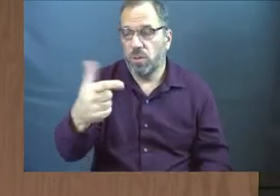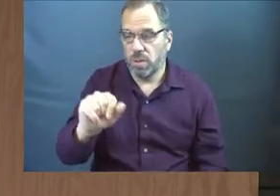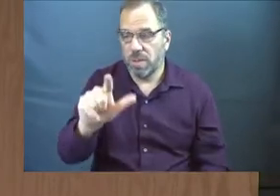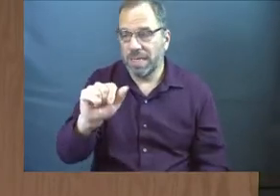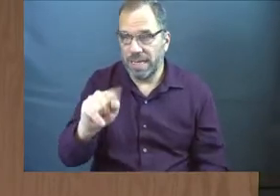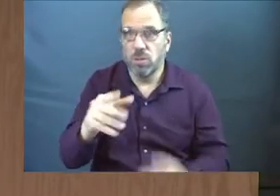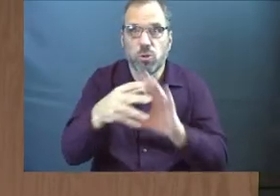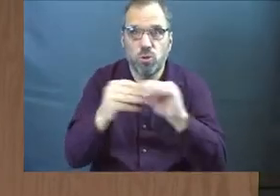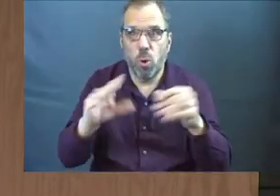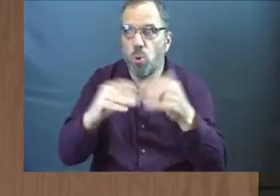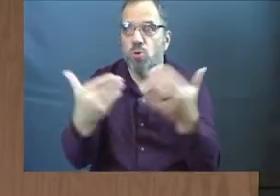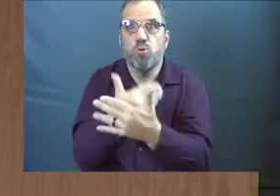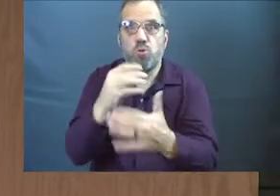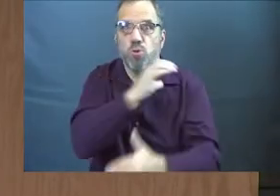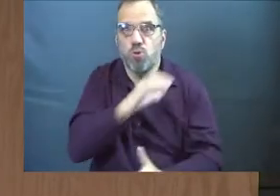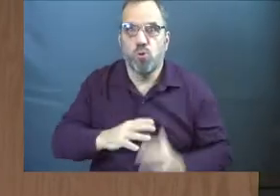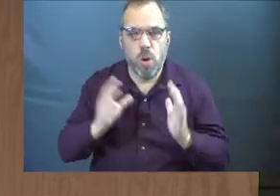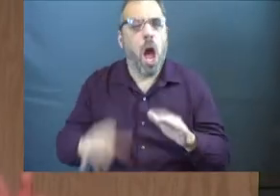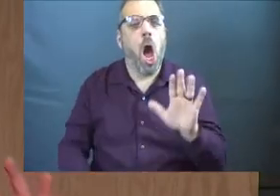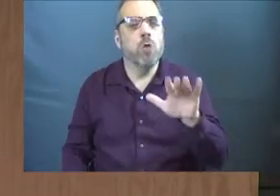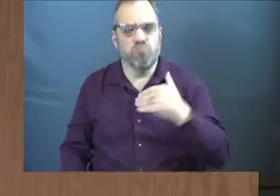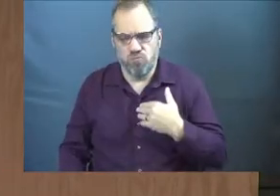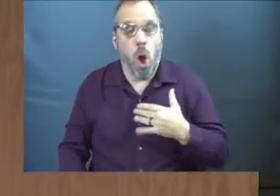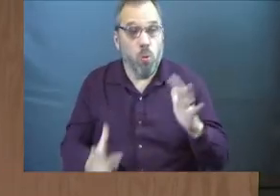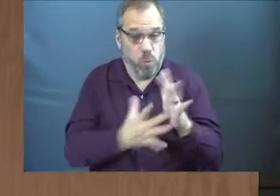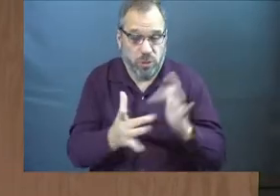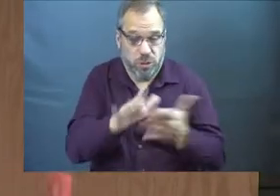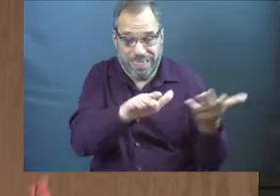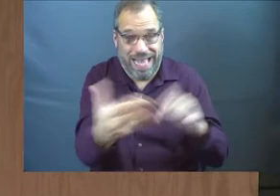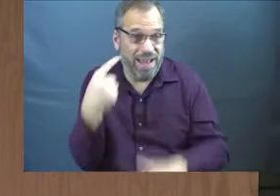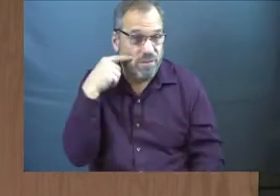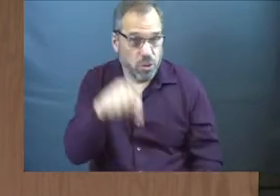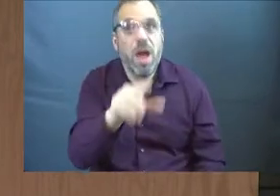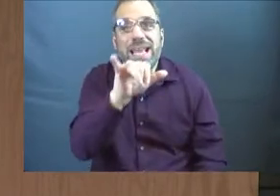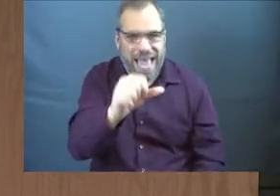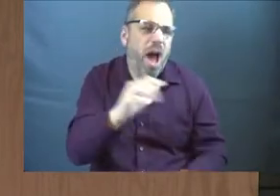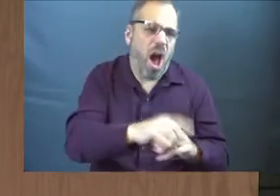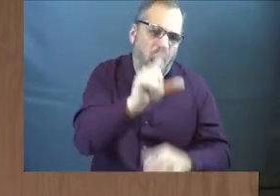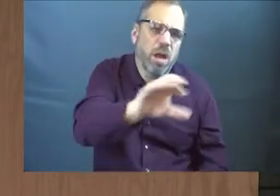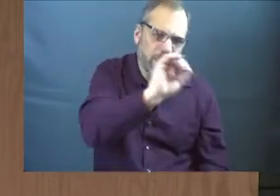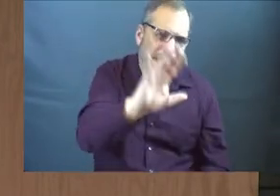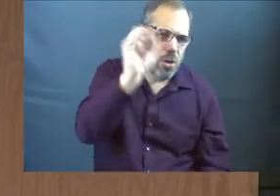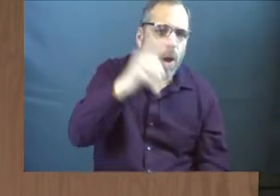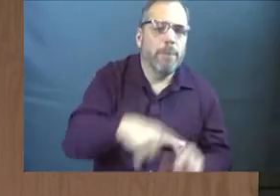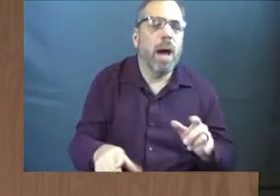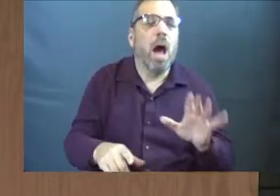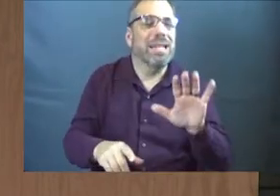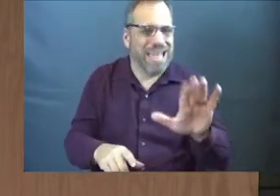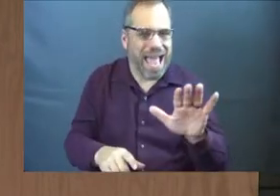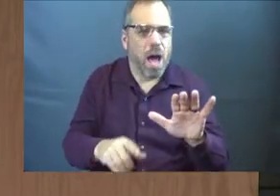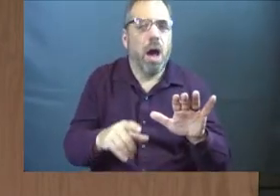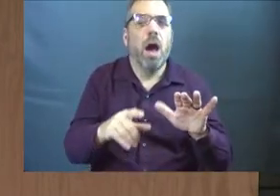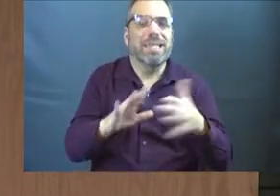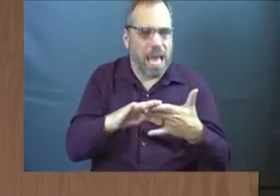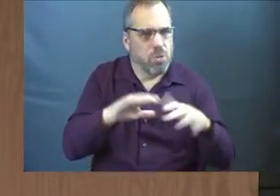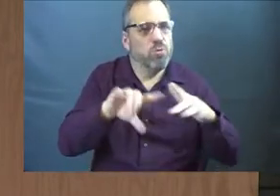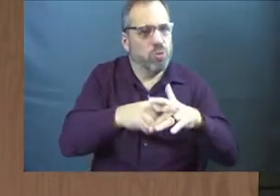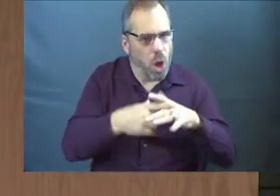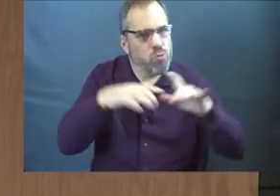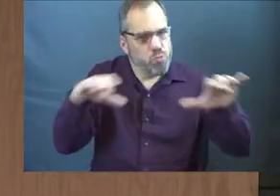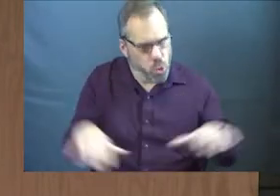and they started telling those brand new Christians, they said, you know what? When Jesus died for you, yeah, it was 100% grace, but now you got to get to